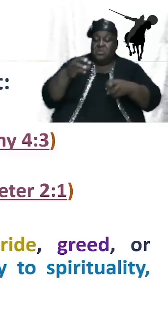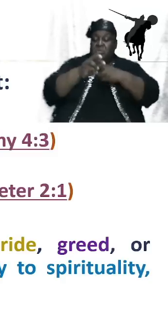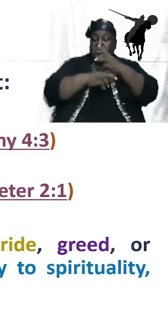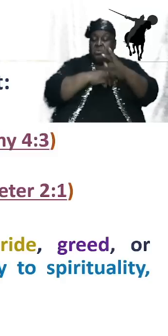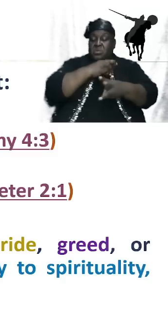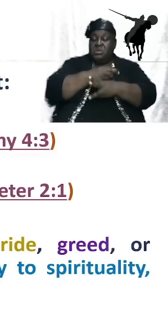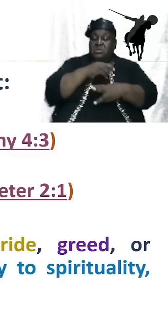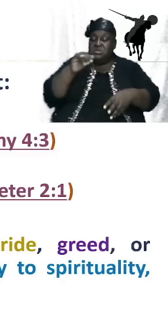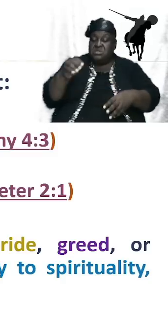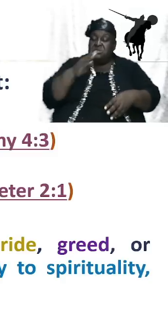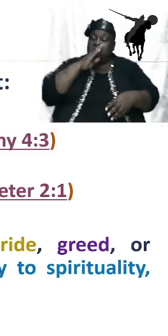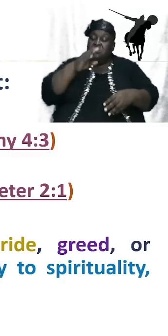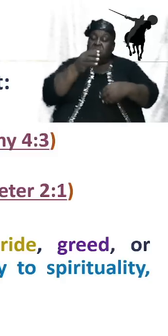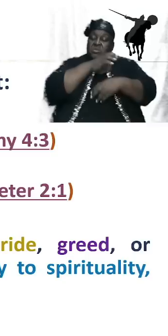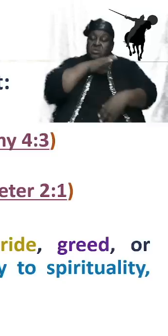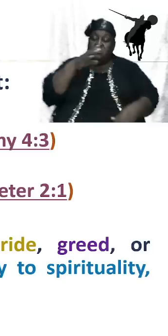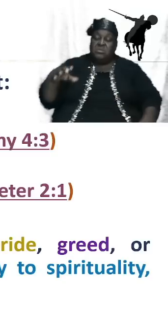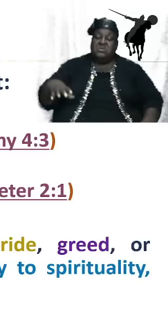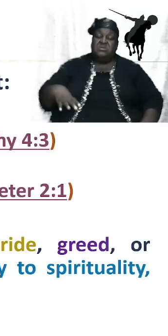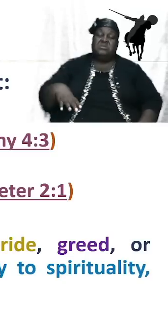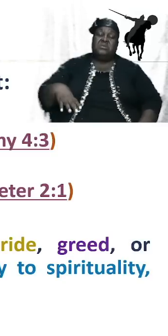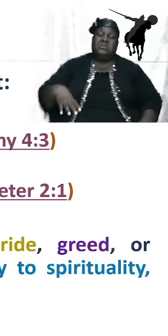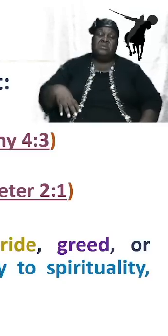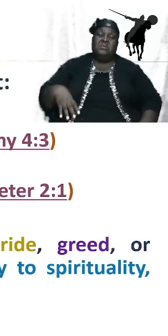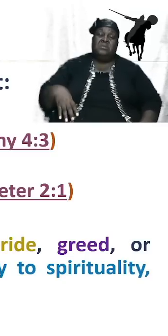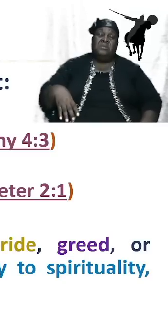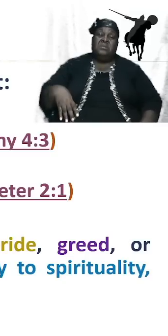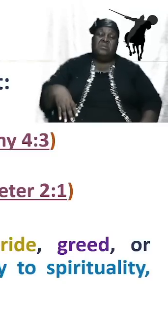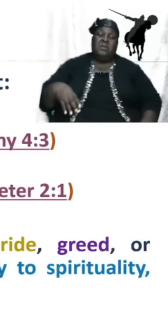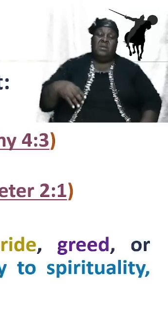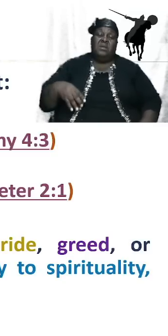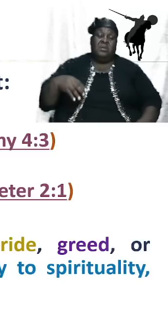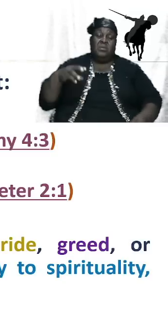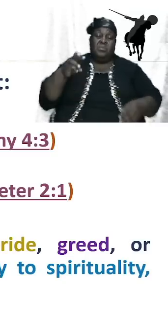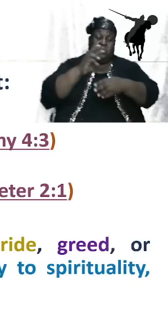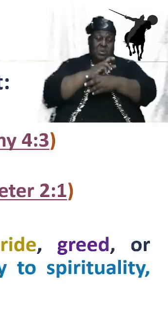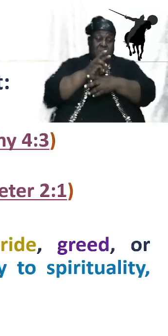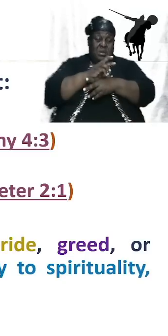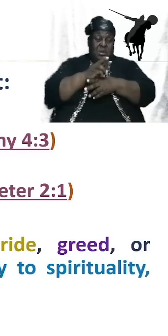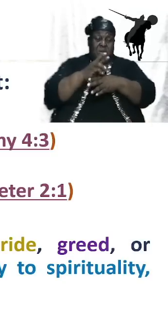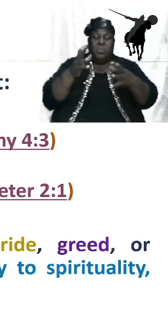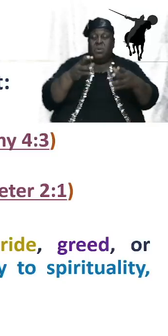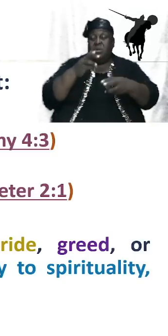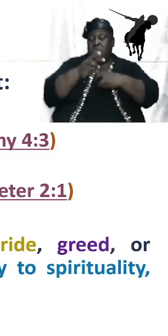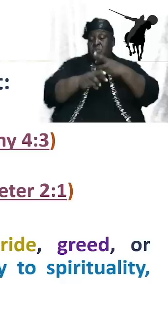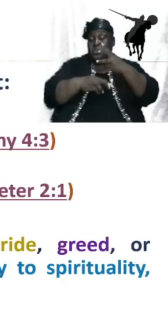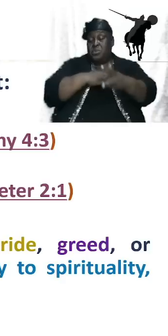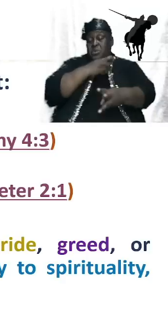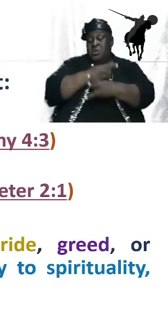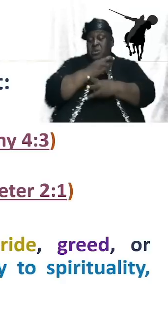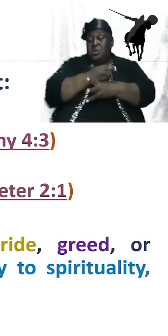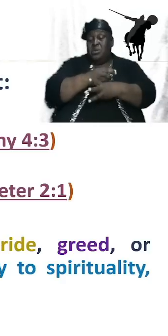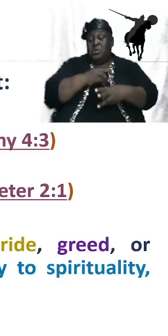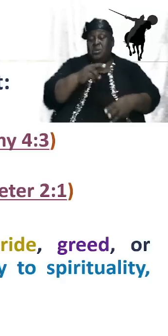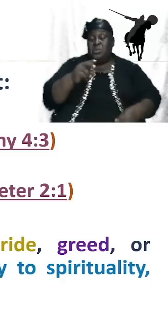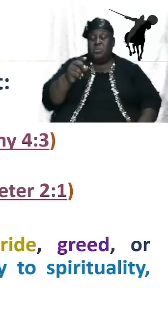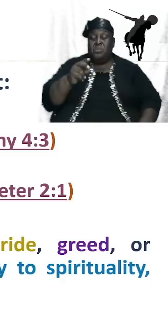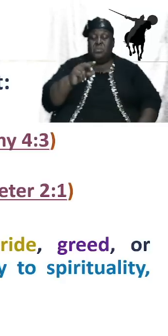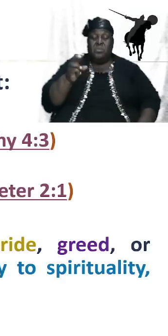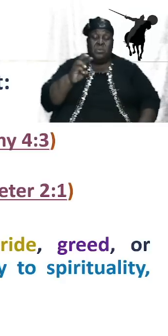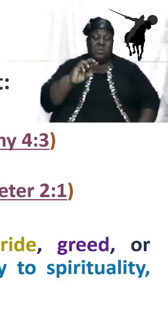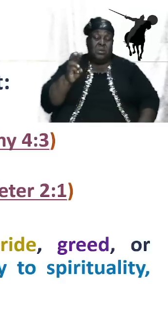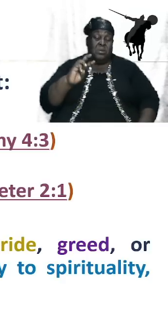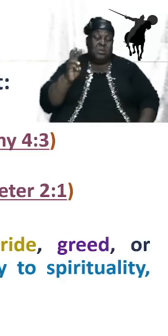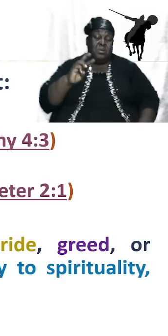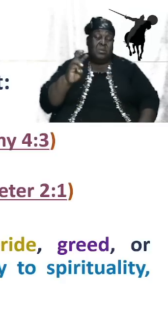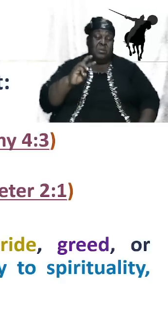wear everything what the world wear and still be a Christian. I can dress how the world dress and still, I might say, why you keep on saying how the world dress? Because the world have a